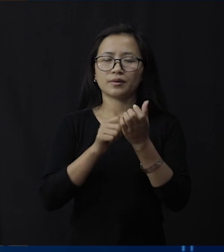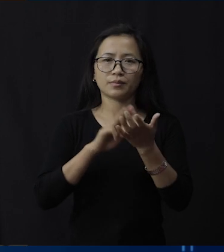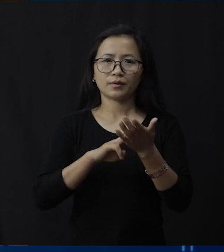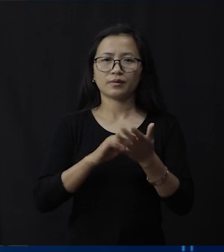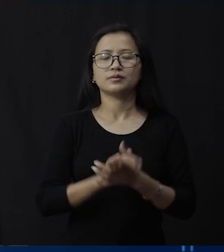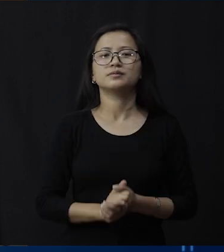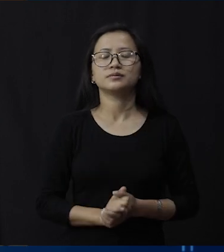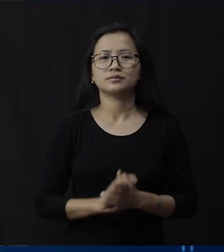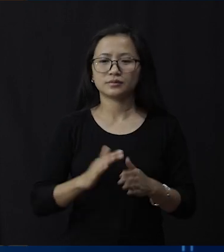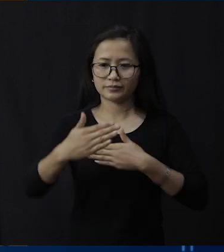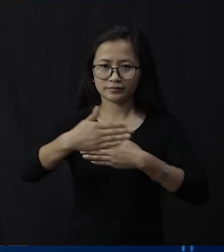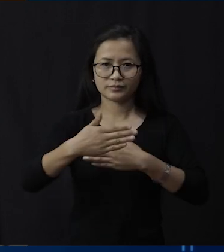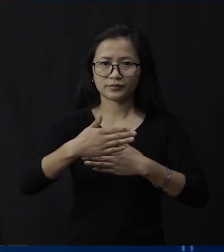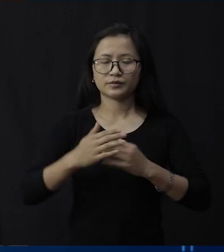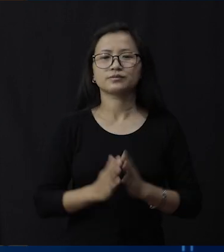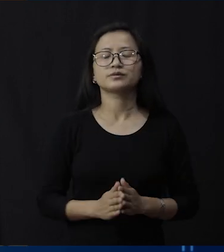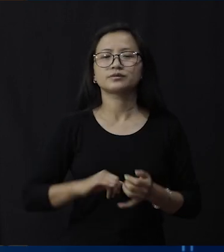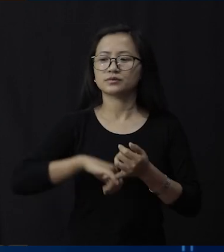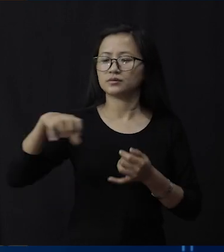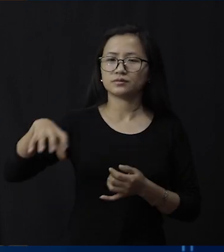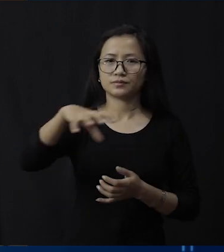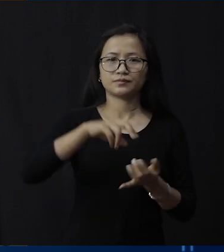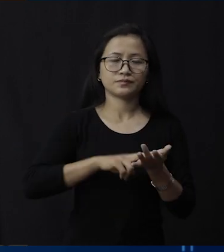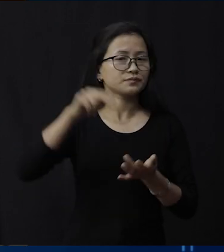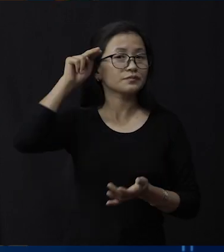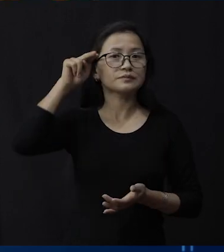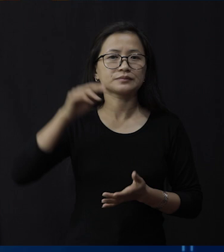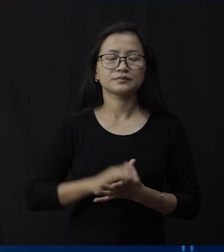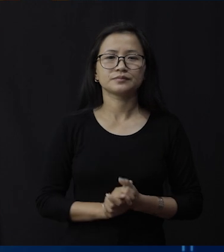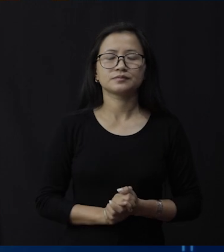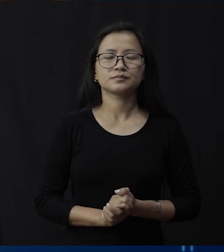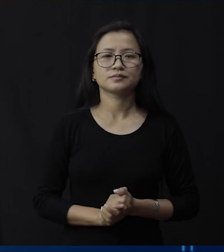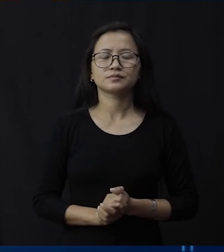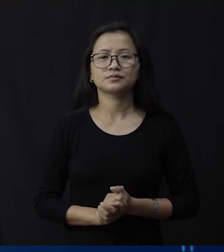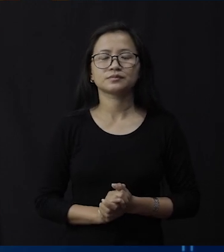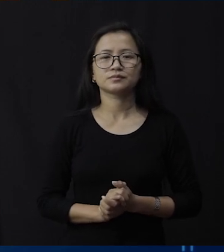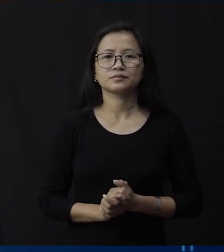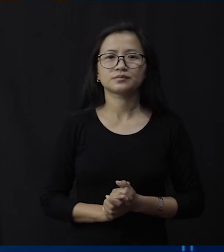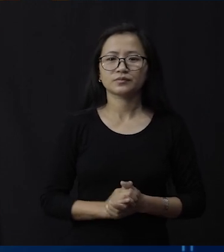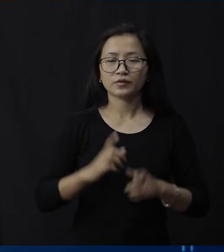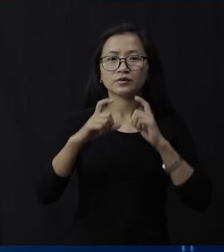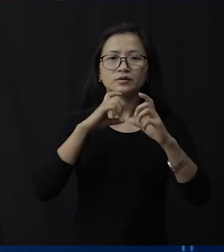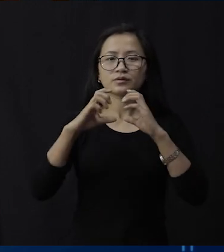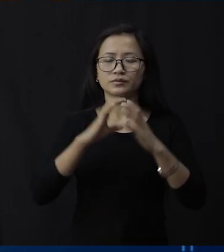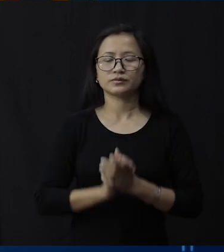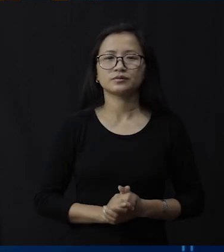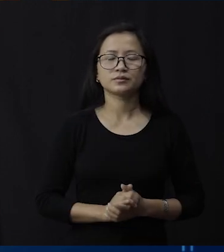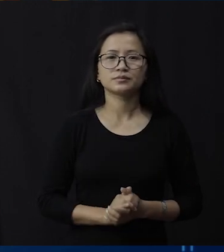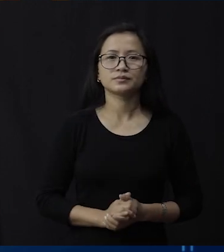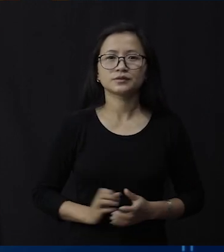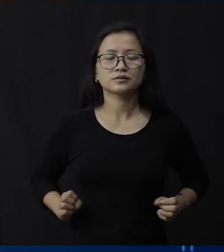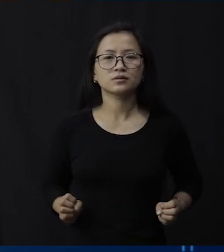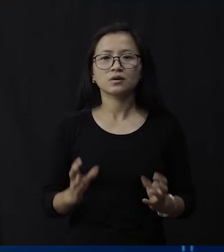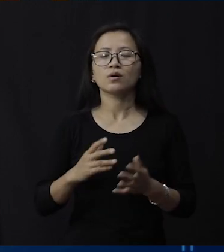the neighboring states of Nagaland. So here, the conversation begins